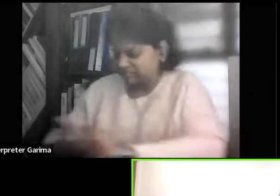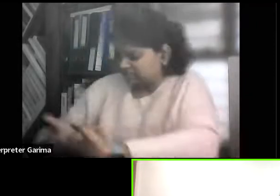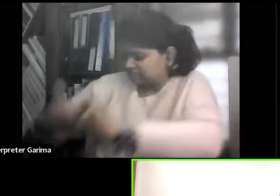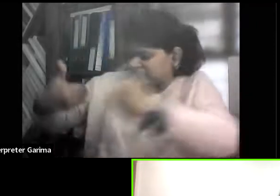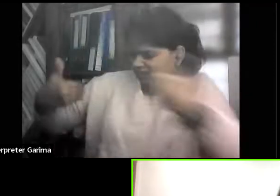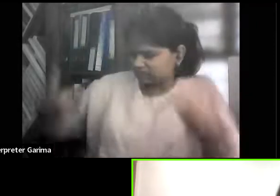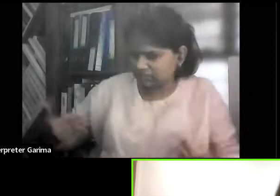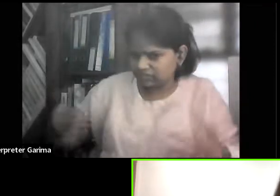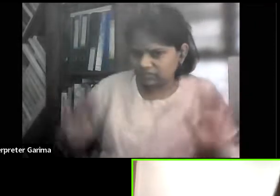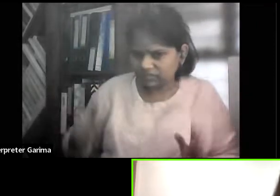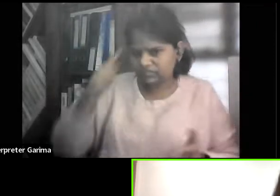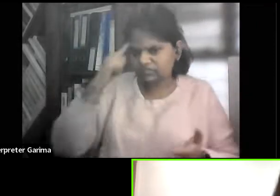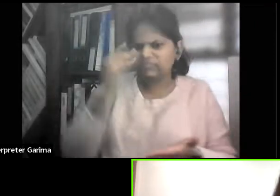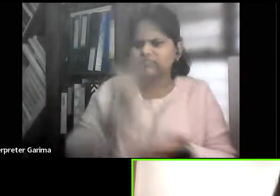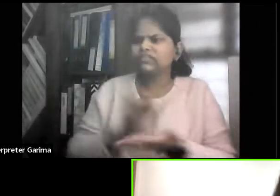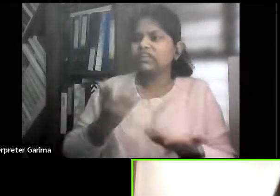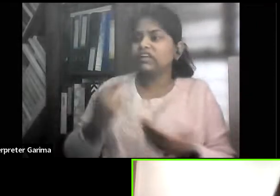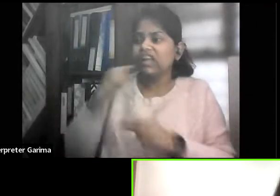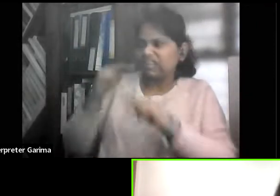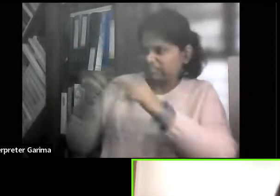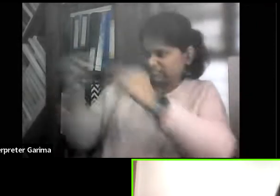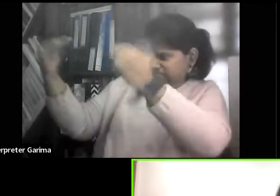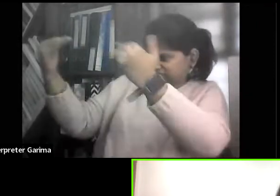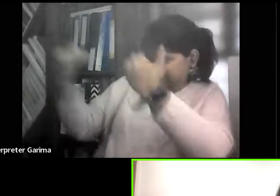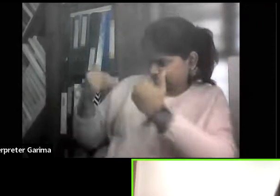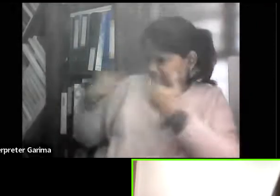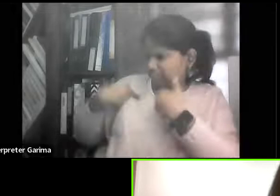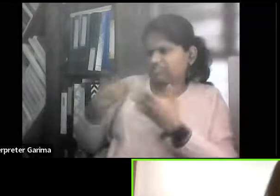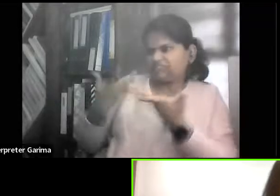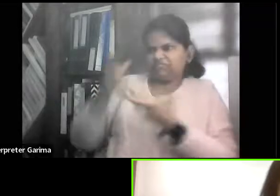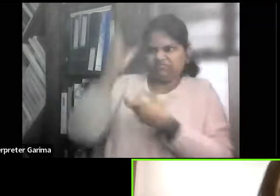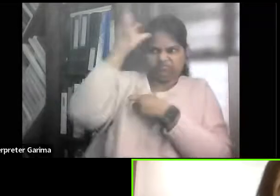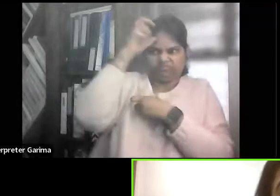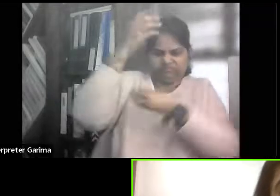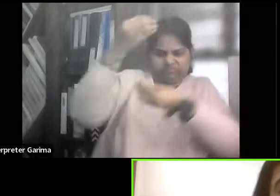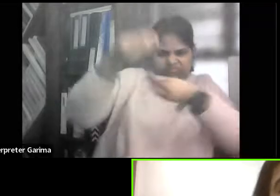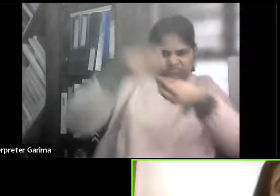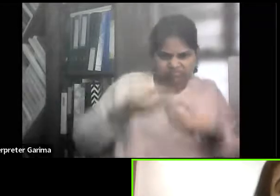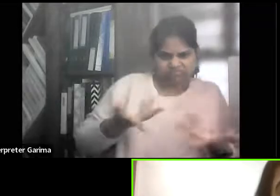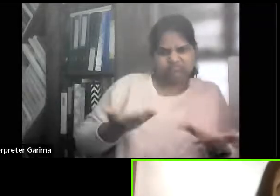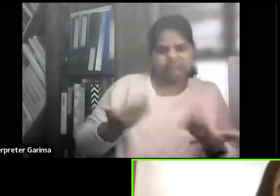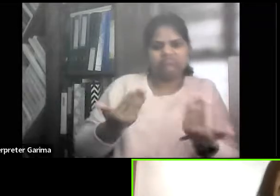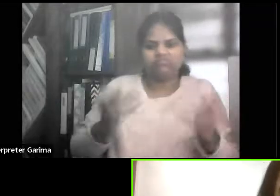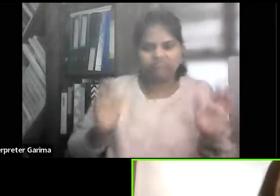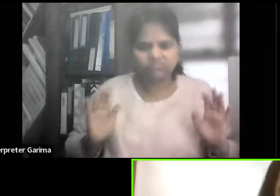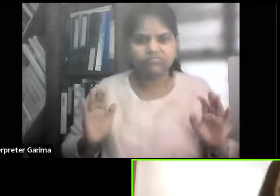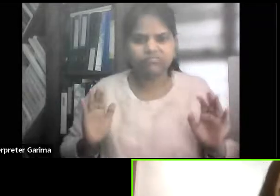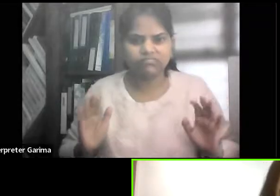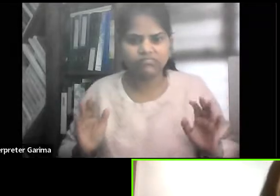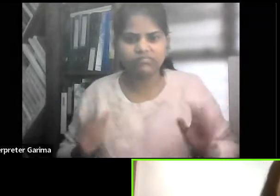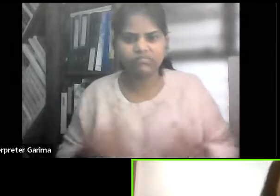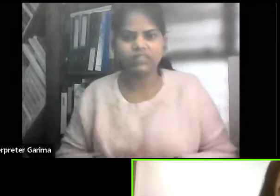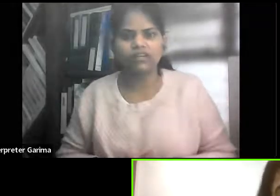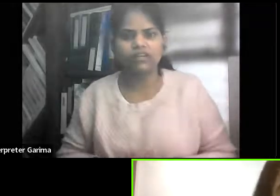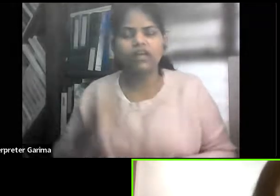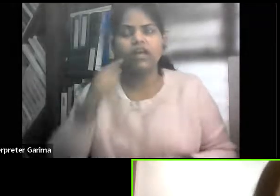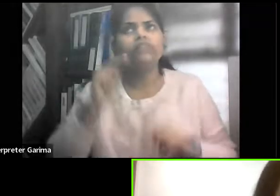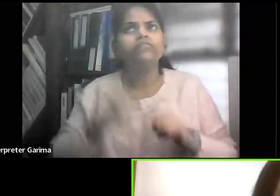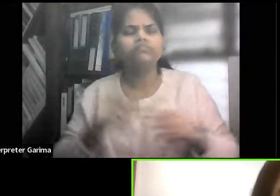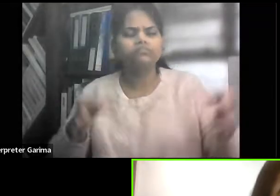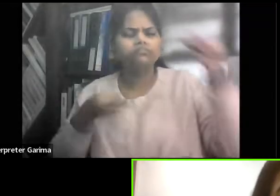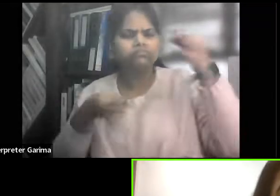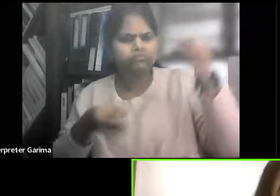belief that even their shadow is an extension of the evilness that they carry from the previous birth. Hence, when we talk about dance, it only